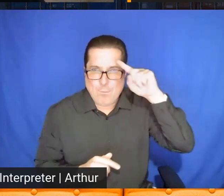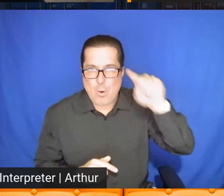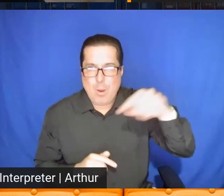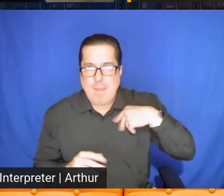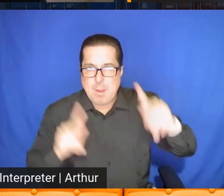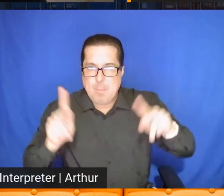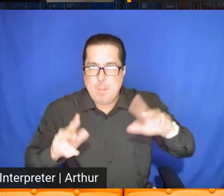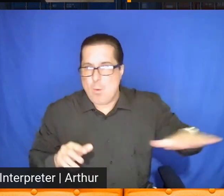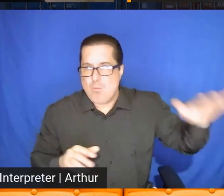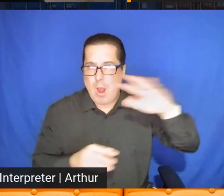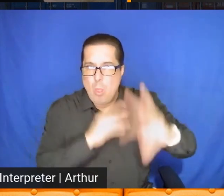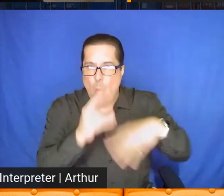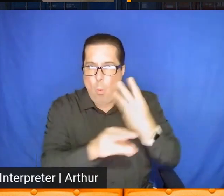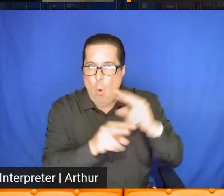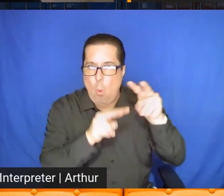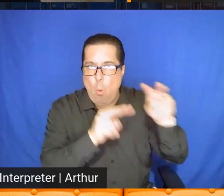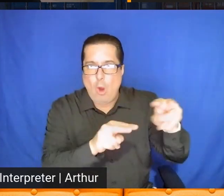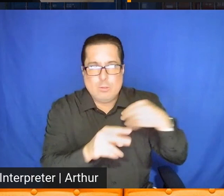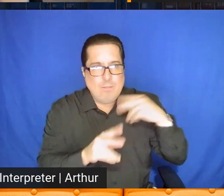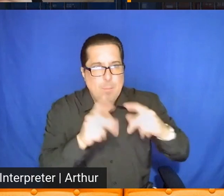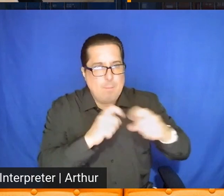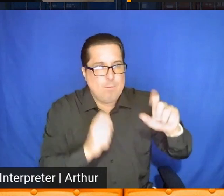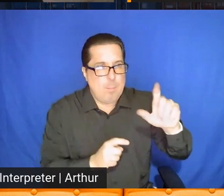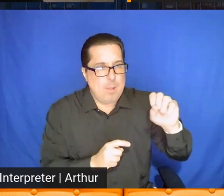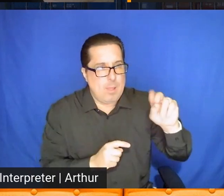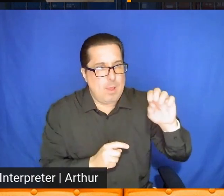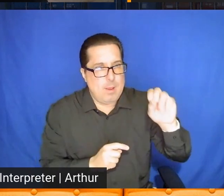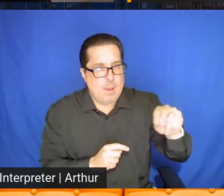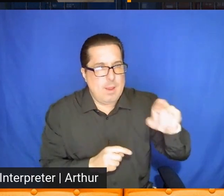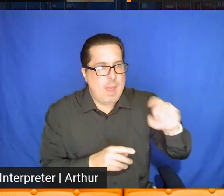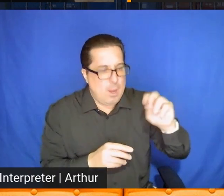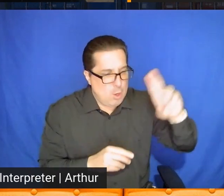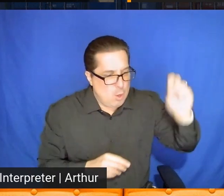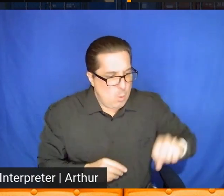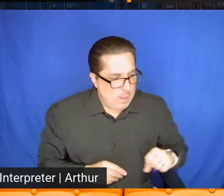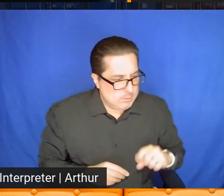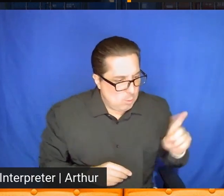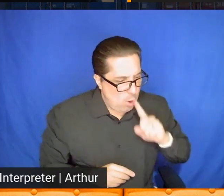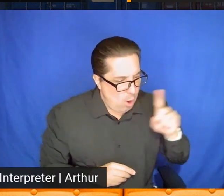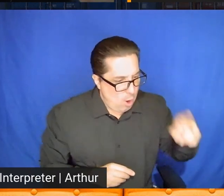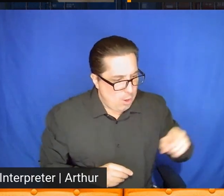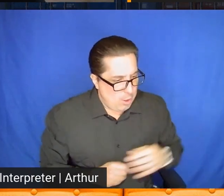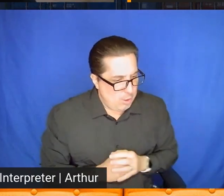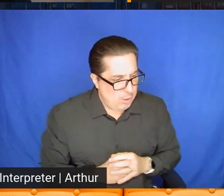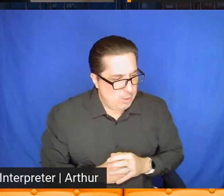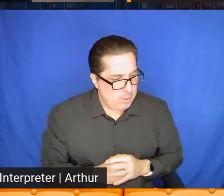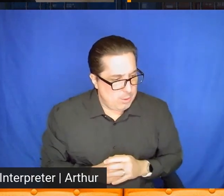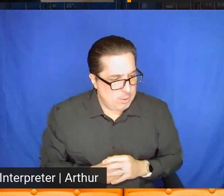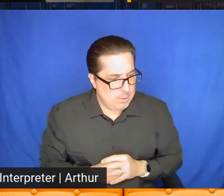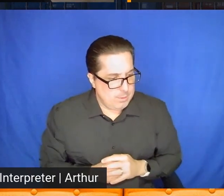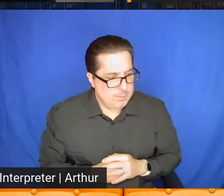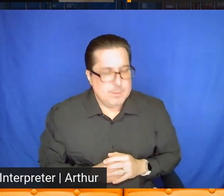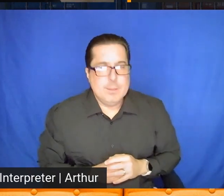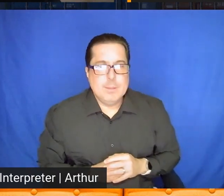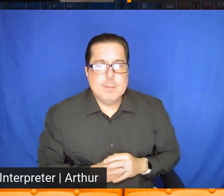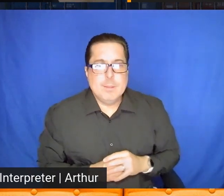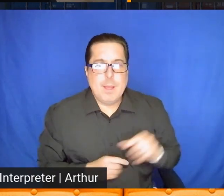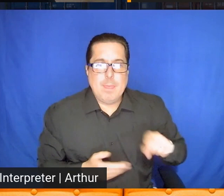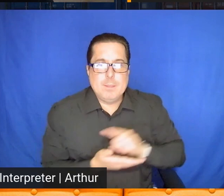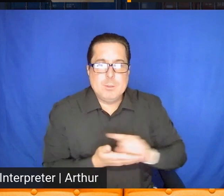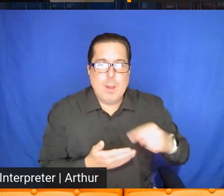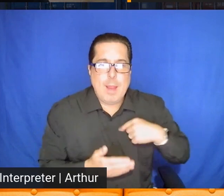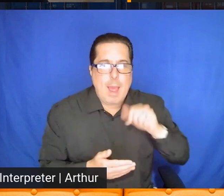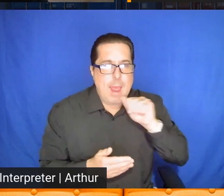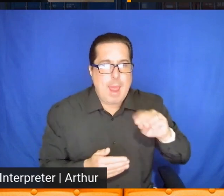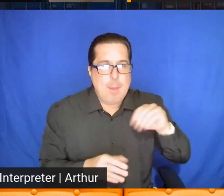the world watching us. I know we have people in London. We have people throughout the US. Where are you? Yeah, thank you. And thank you for all for having me. So this week I am in